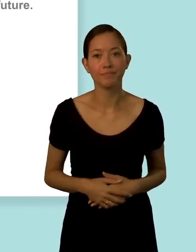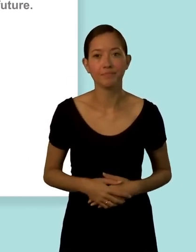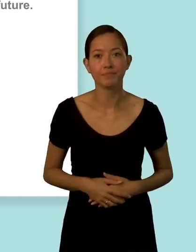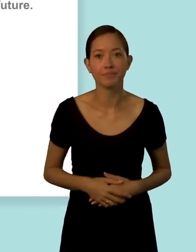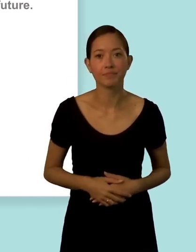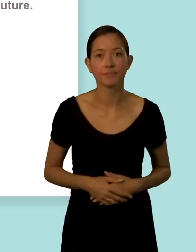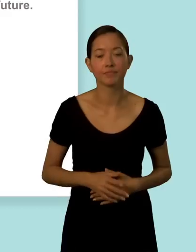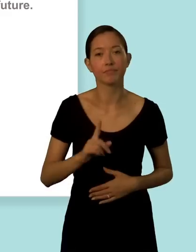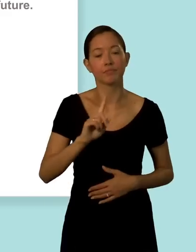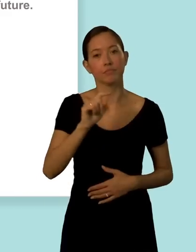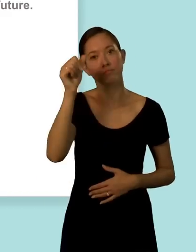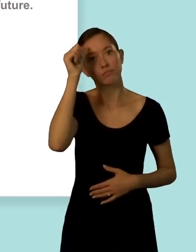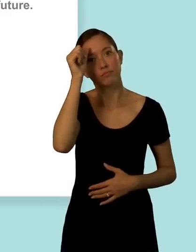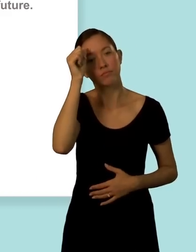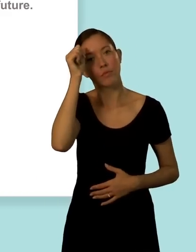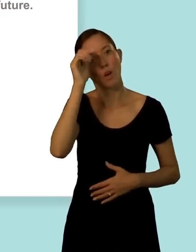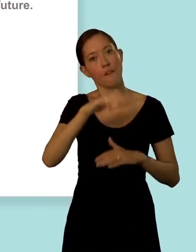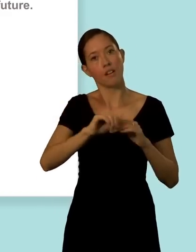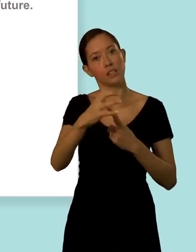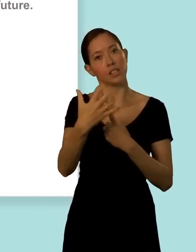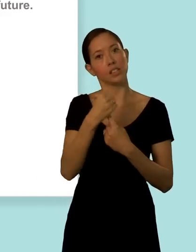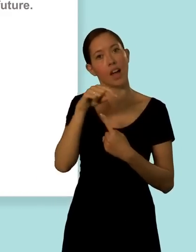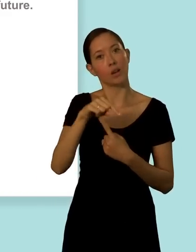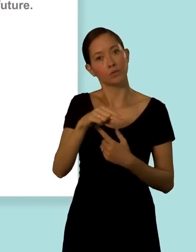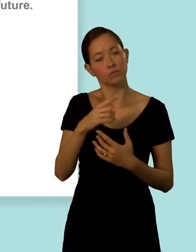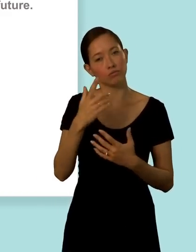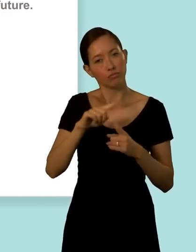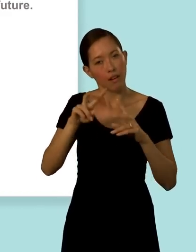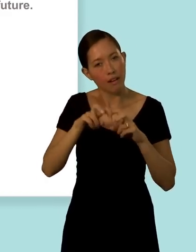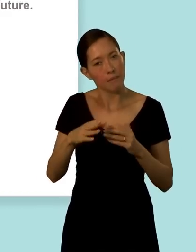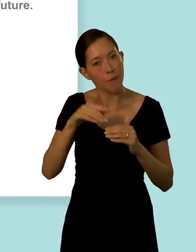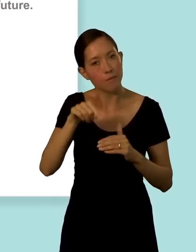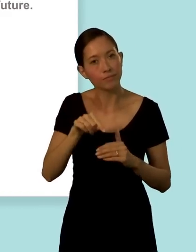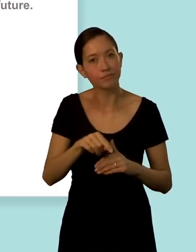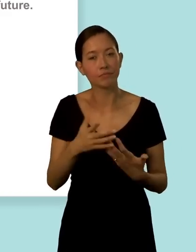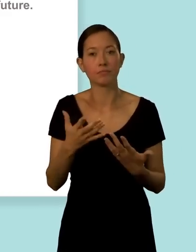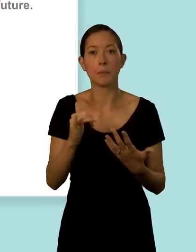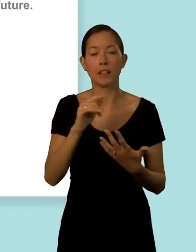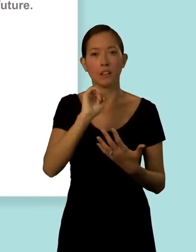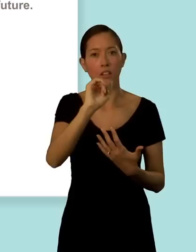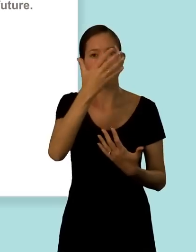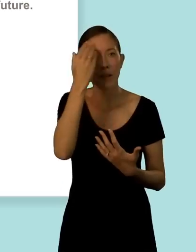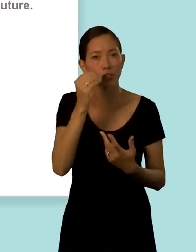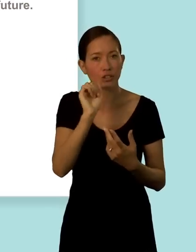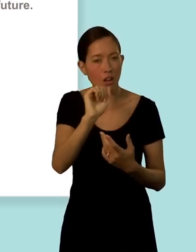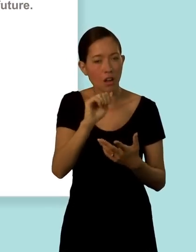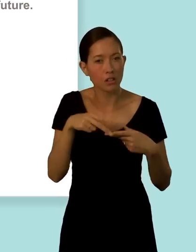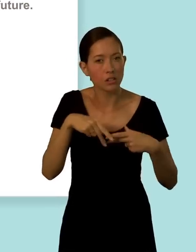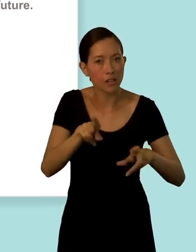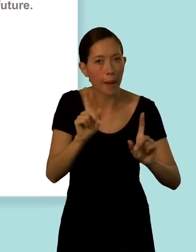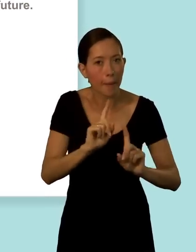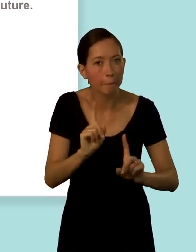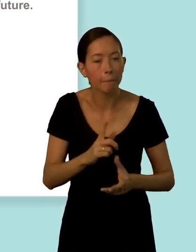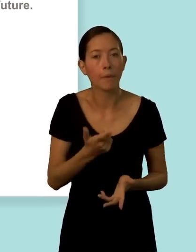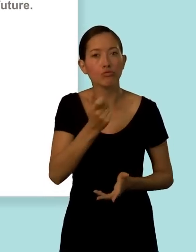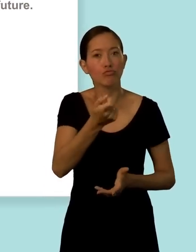future. Understand more about your diagnosis. For example, the type of dementia you have